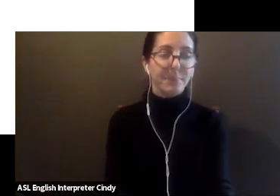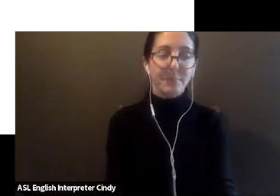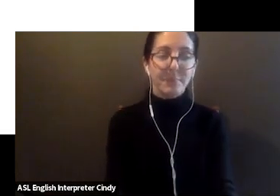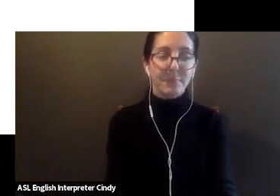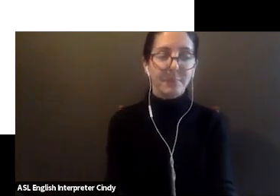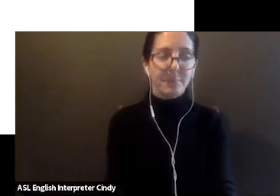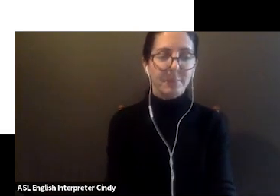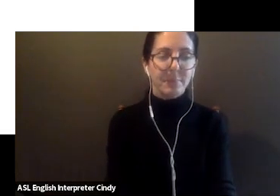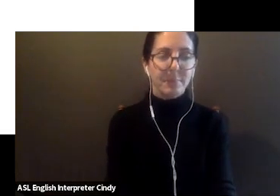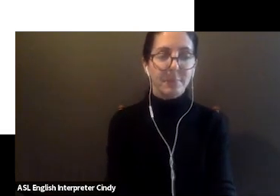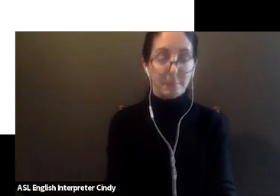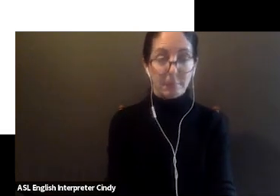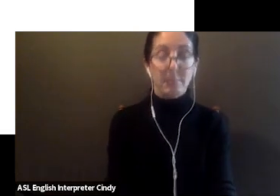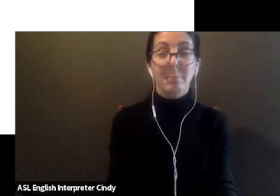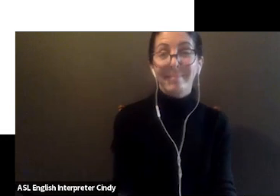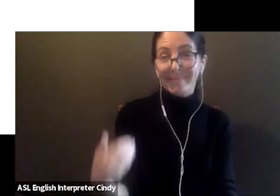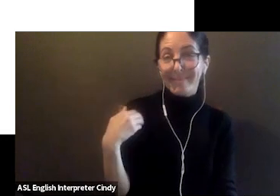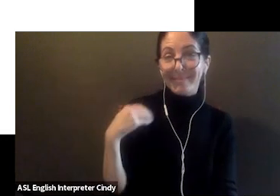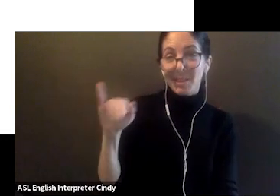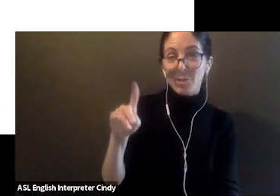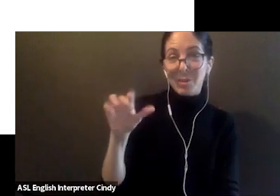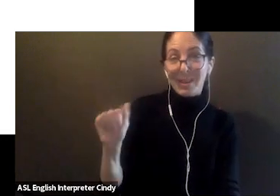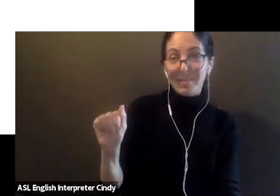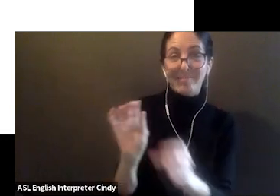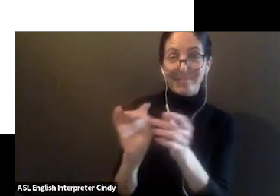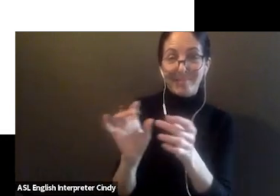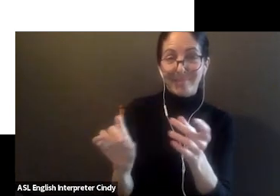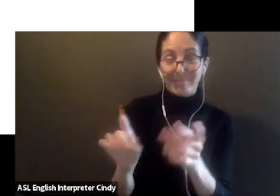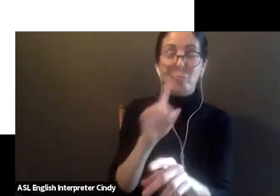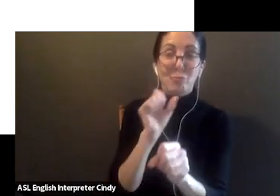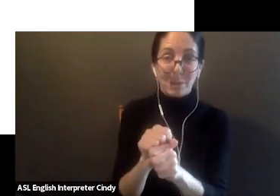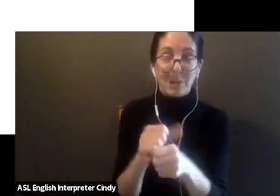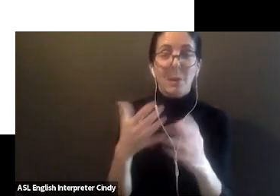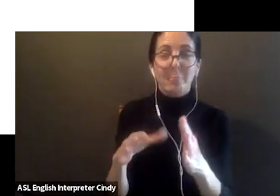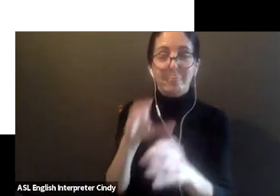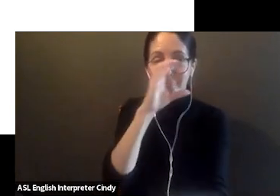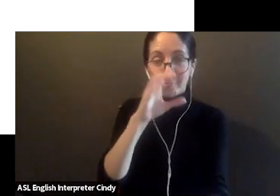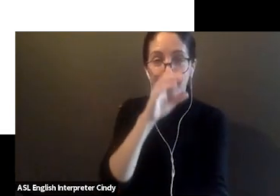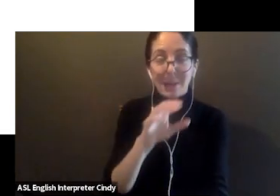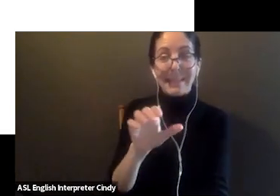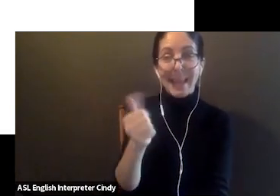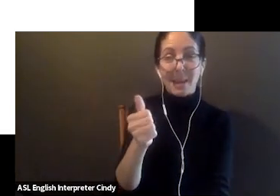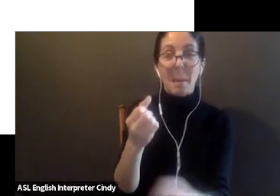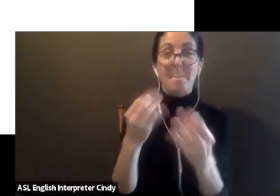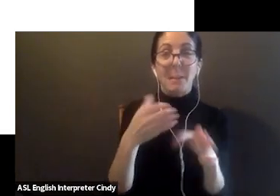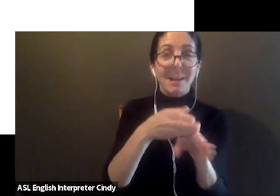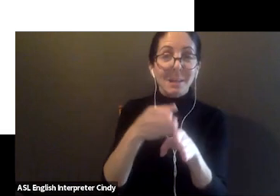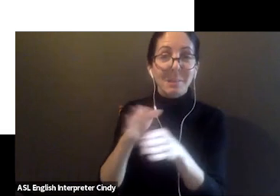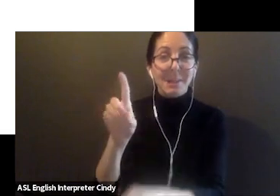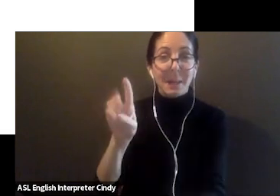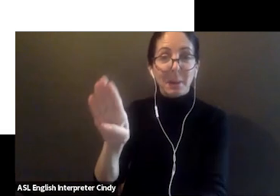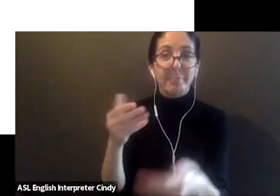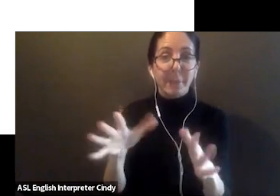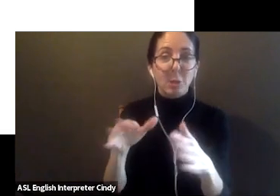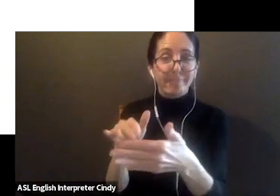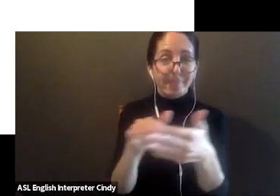So like Julia mentioned, we did search through 10 multidisciplinary databases as we wanted to keep